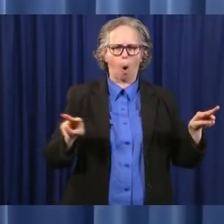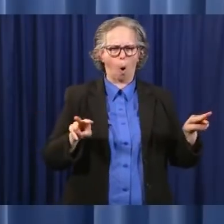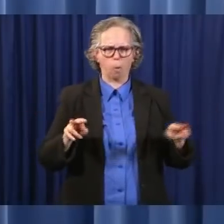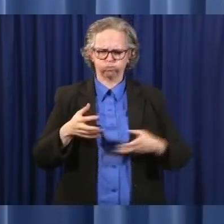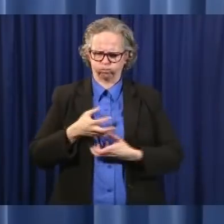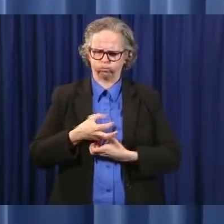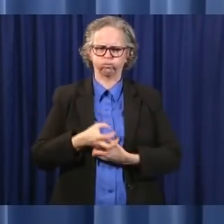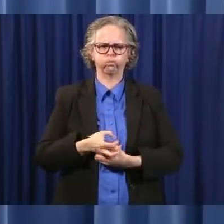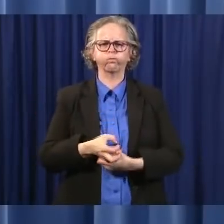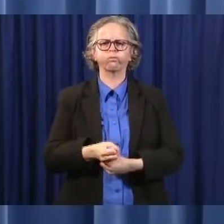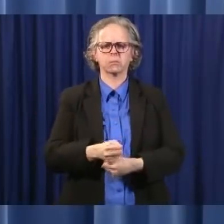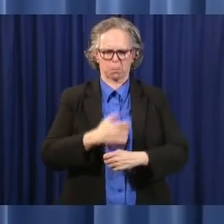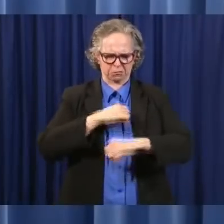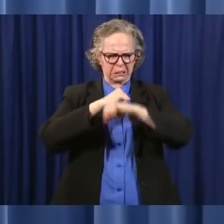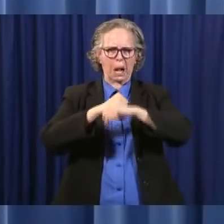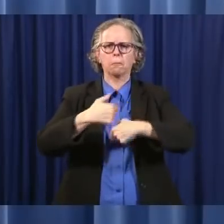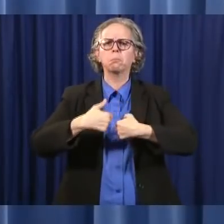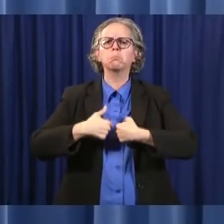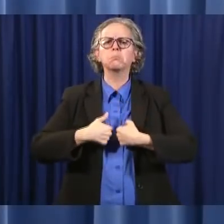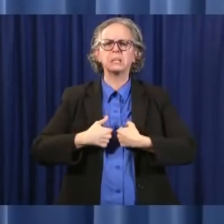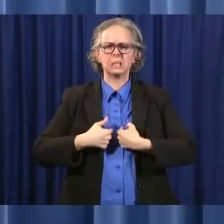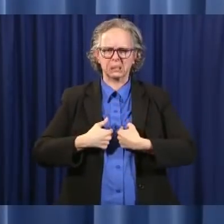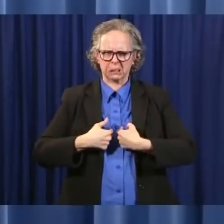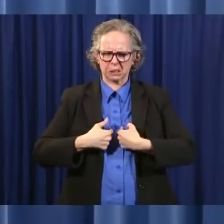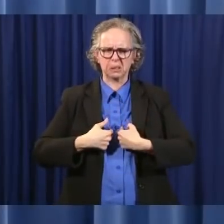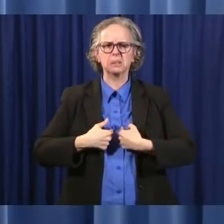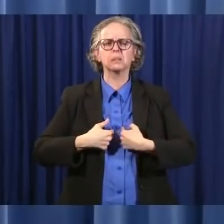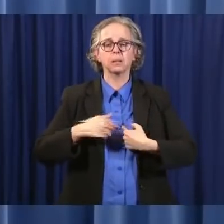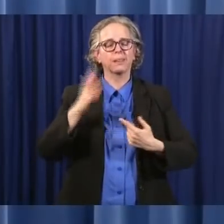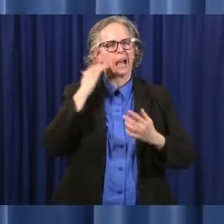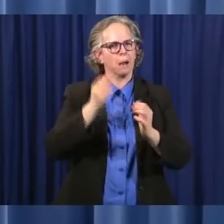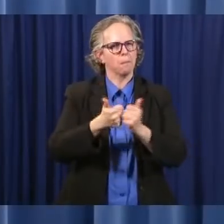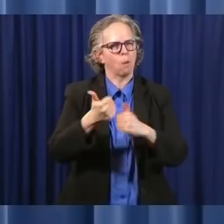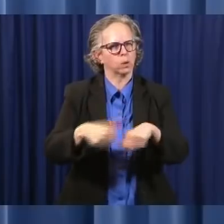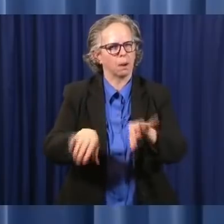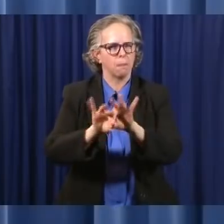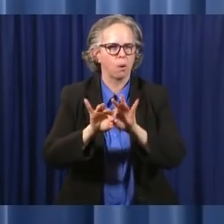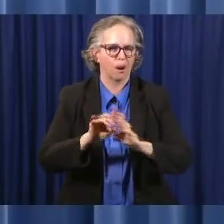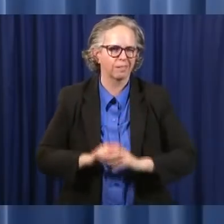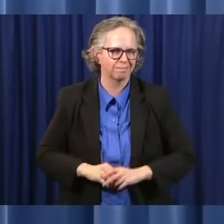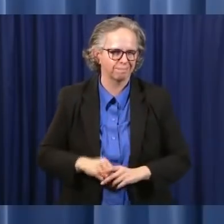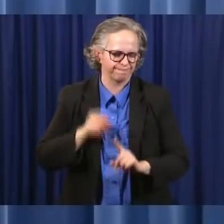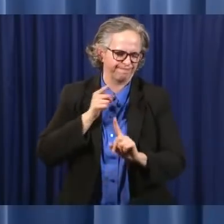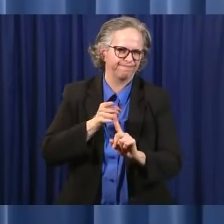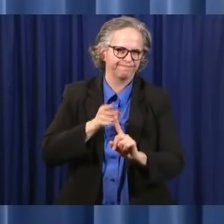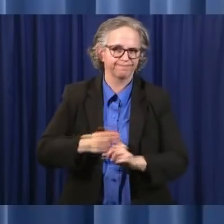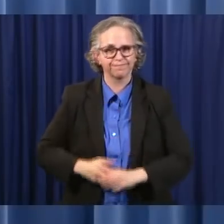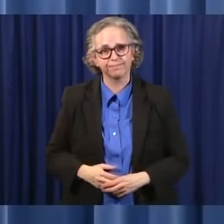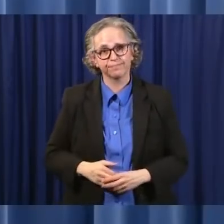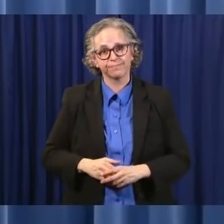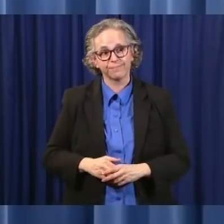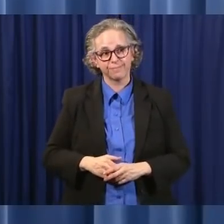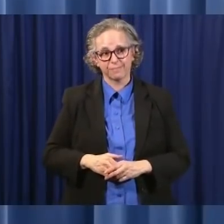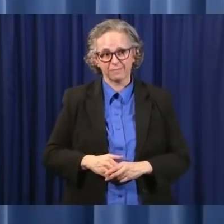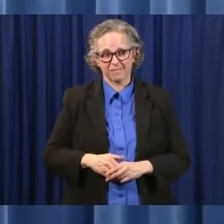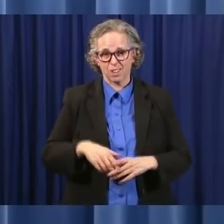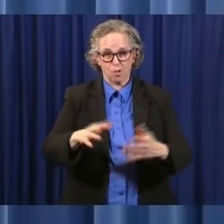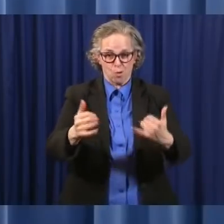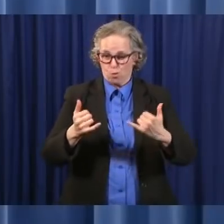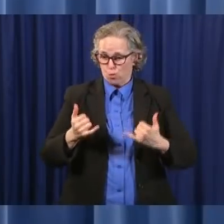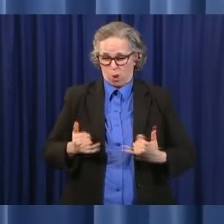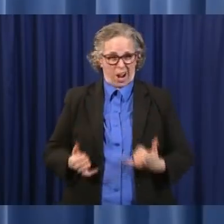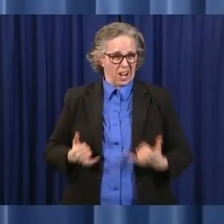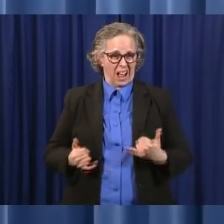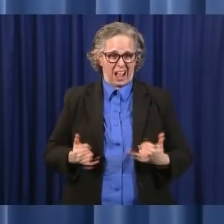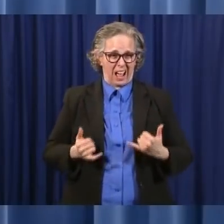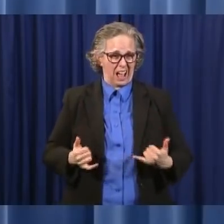them. So I think that's probably more important, or is more important, than anything else. And the regulations